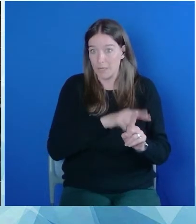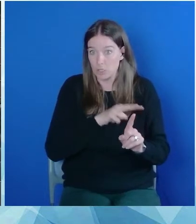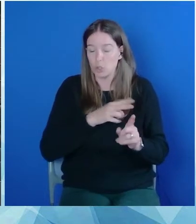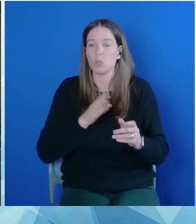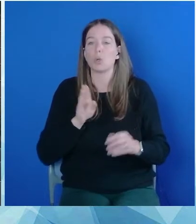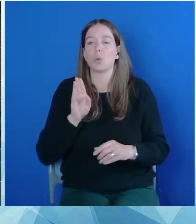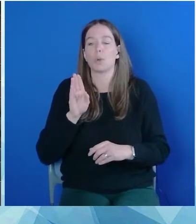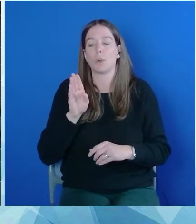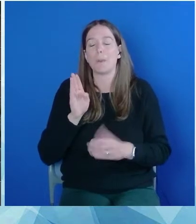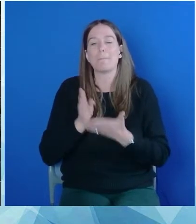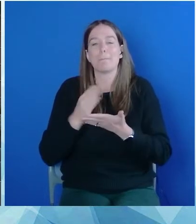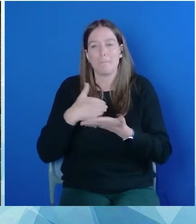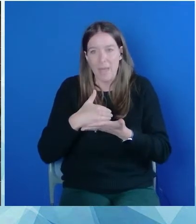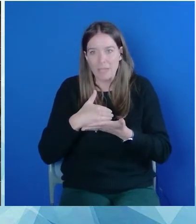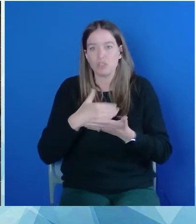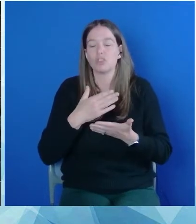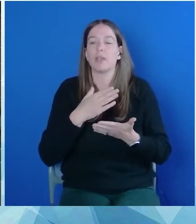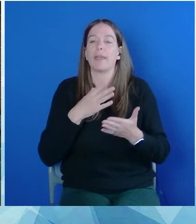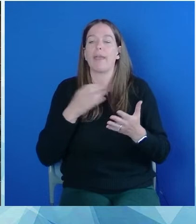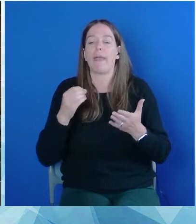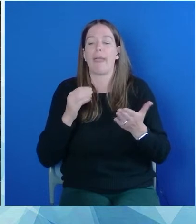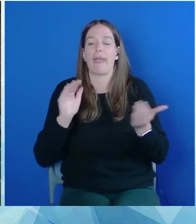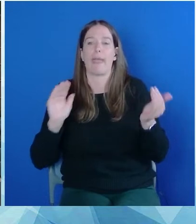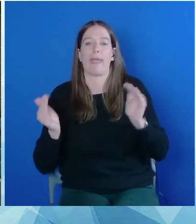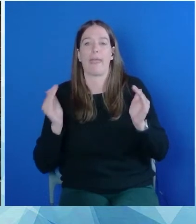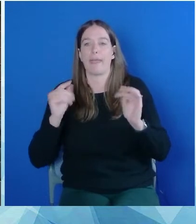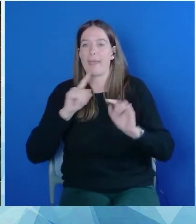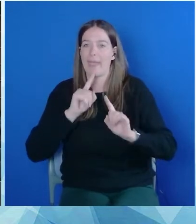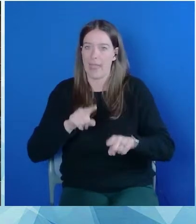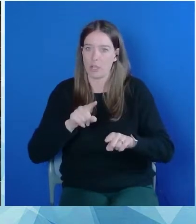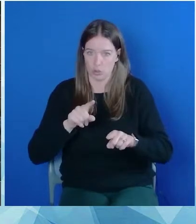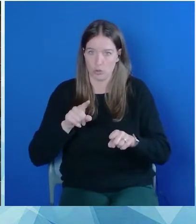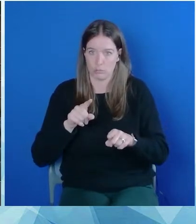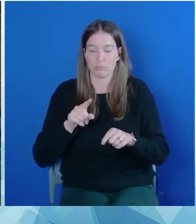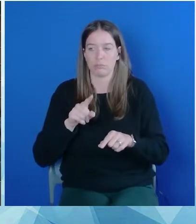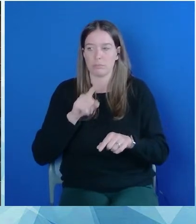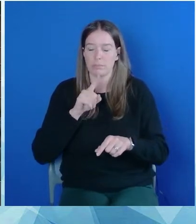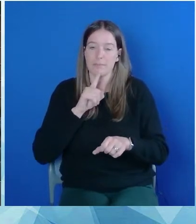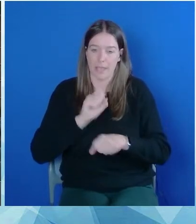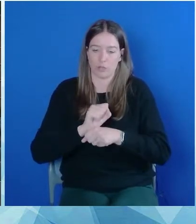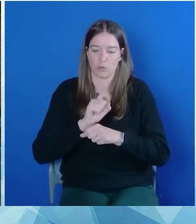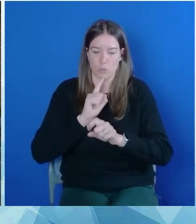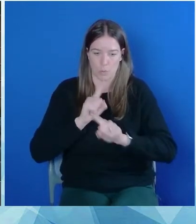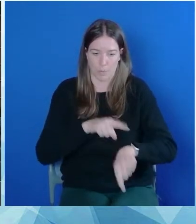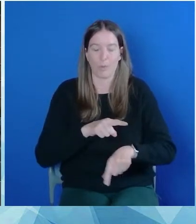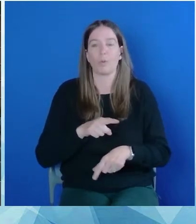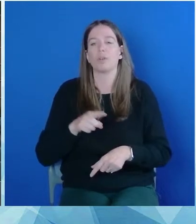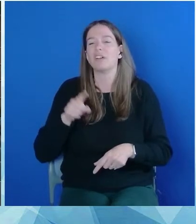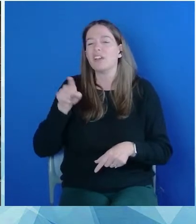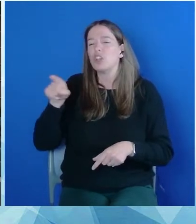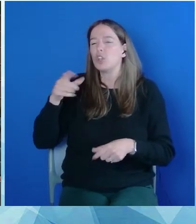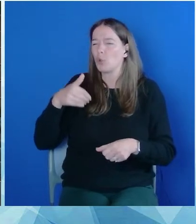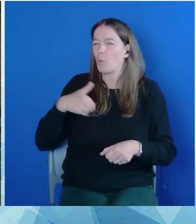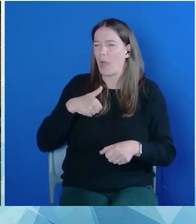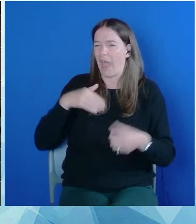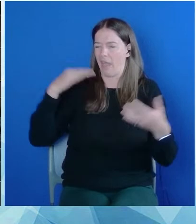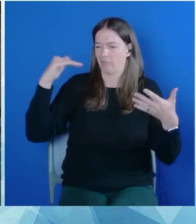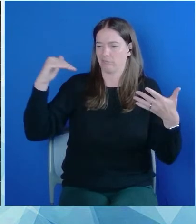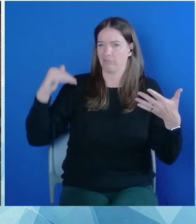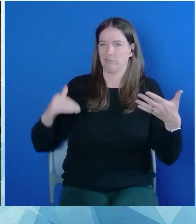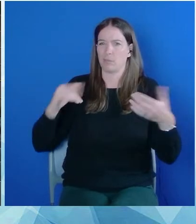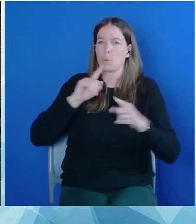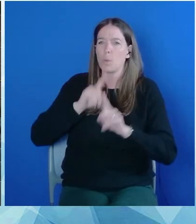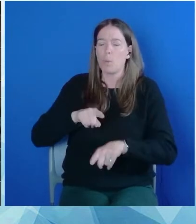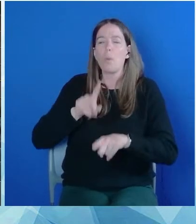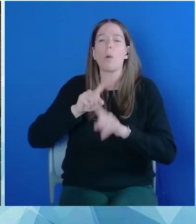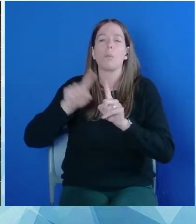The financial reports are also provided to you in a more condensed version. The total student